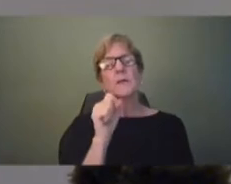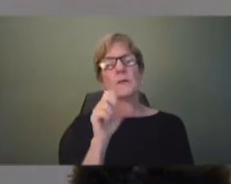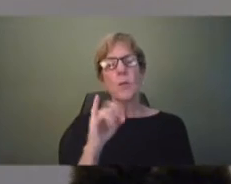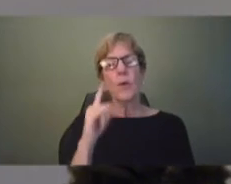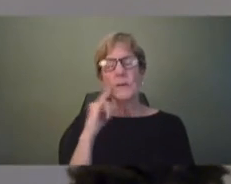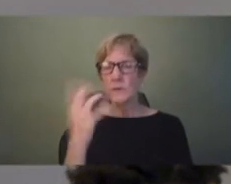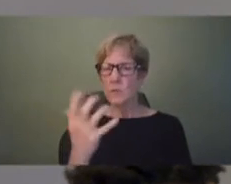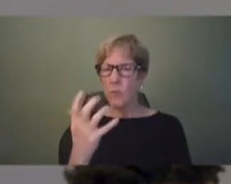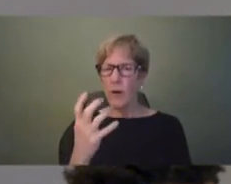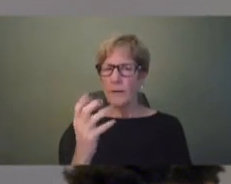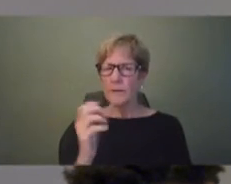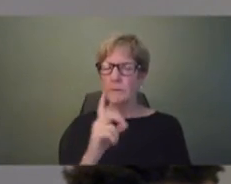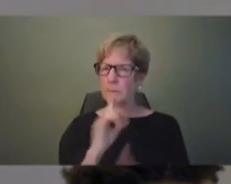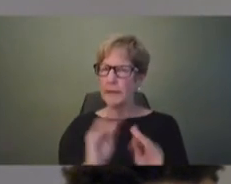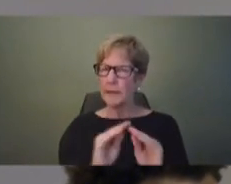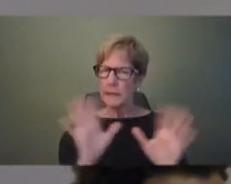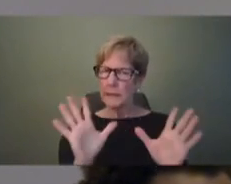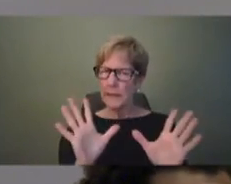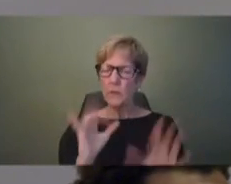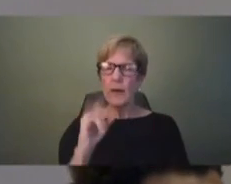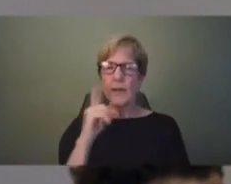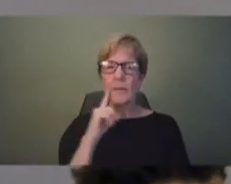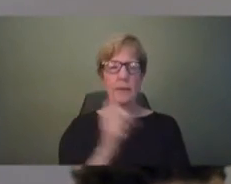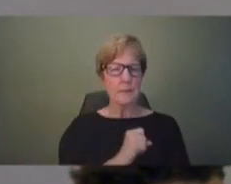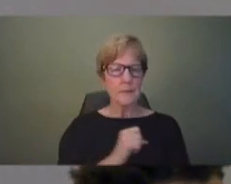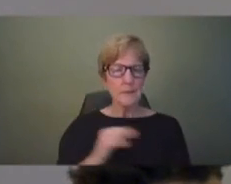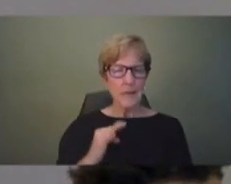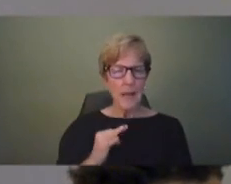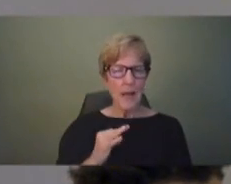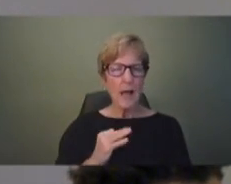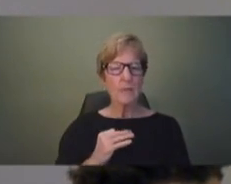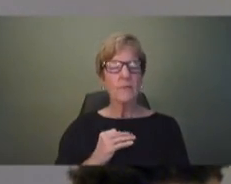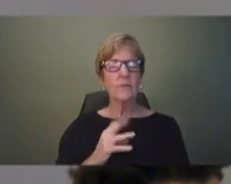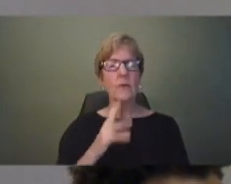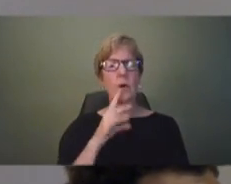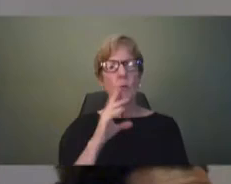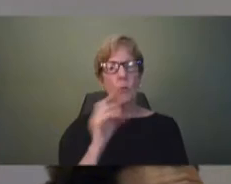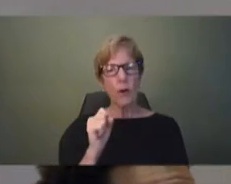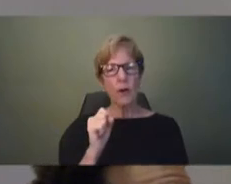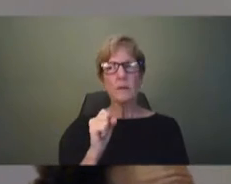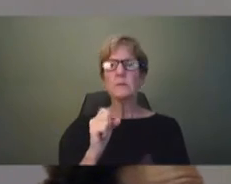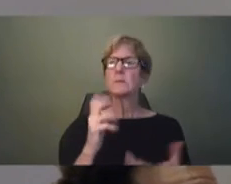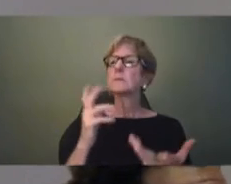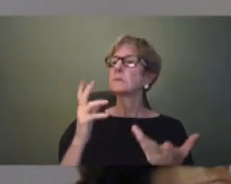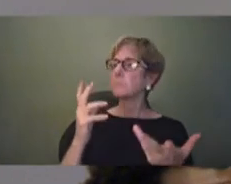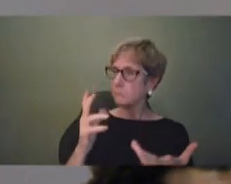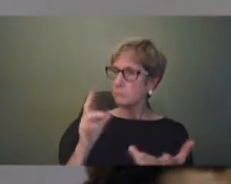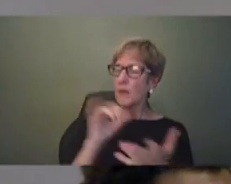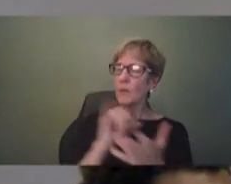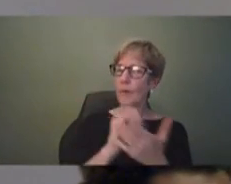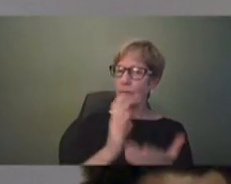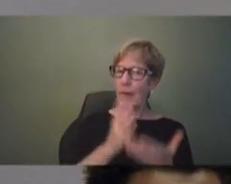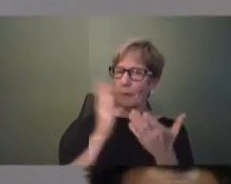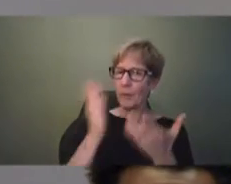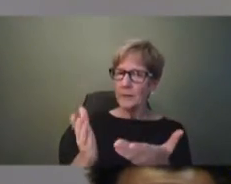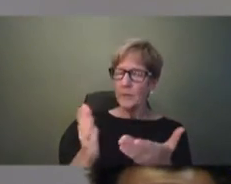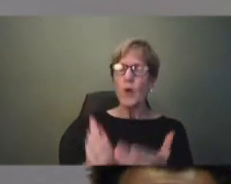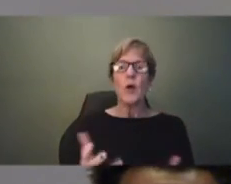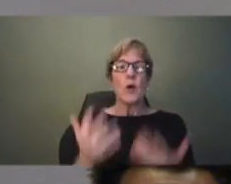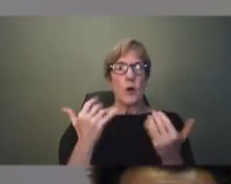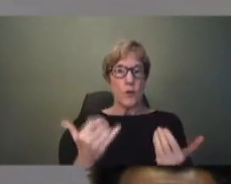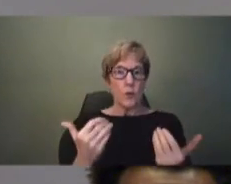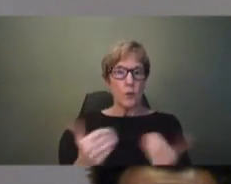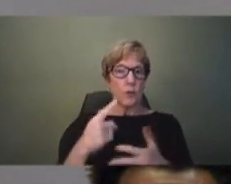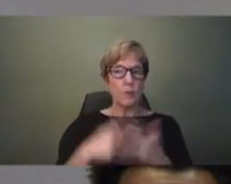be clear with that I think staff was aligned with that recommendation as well the current state of what we